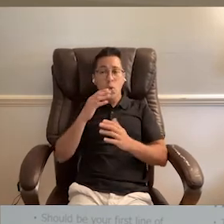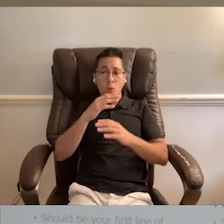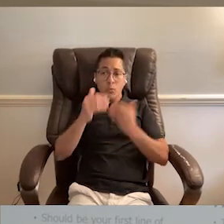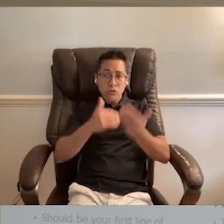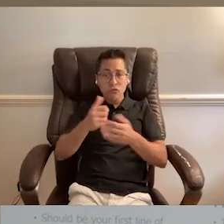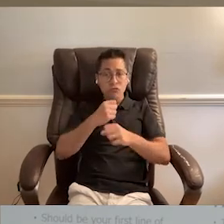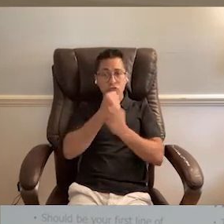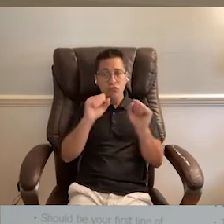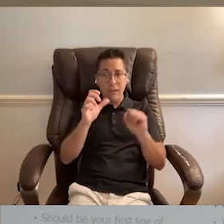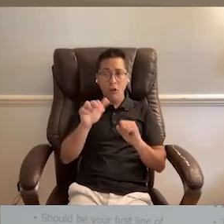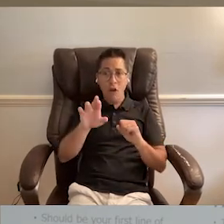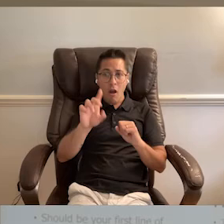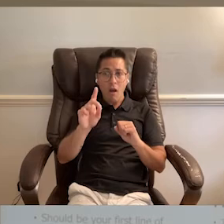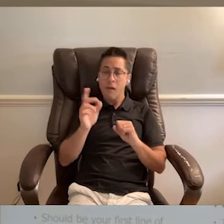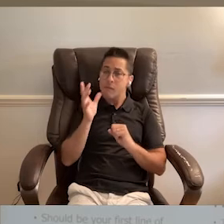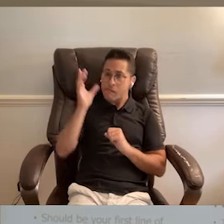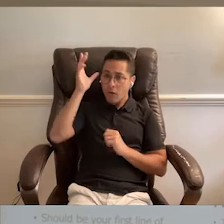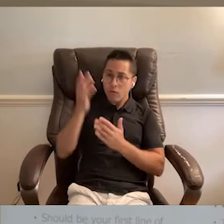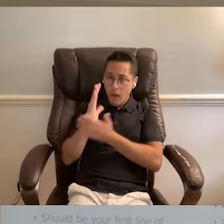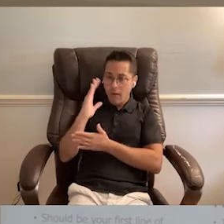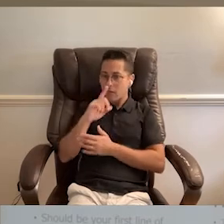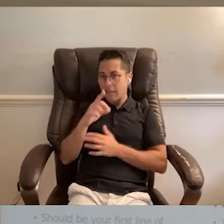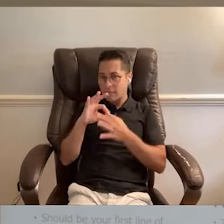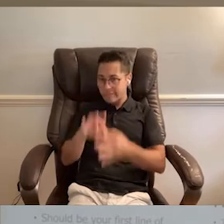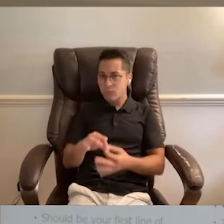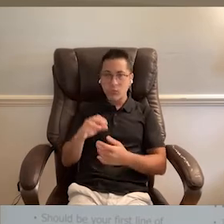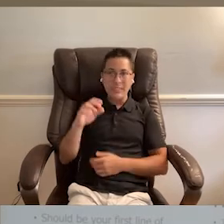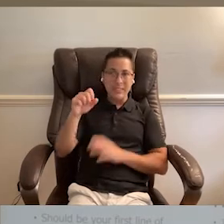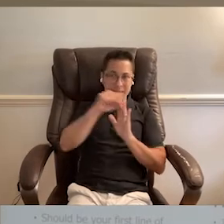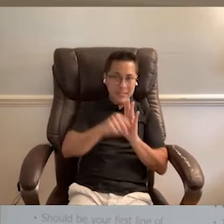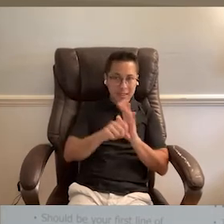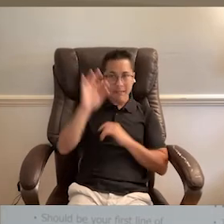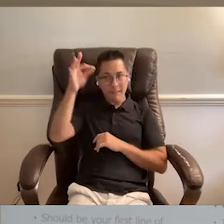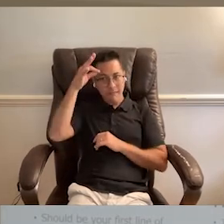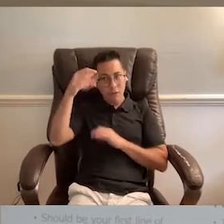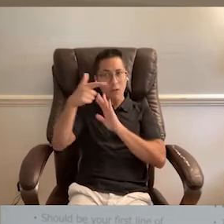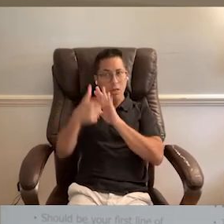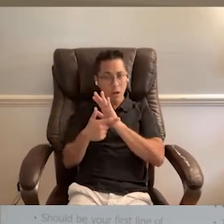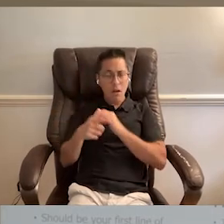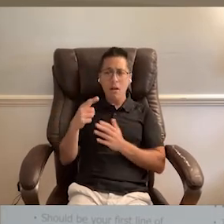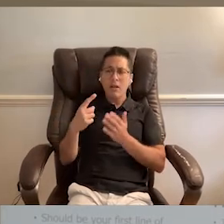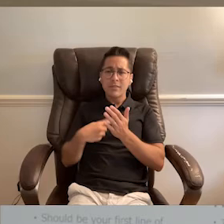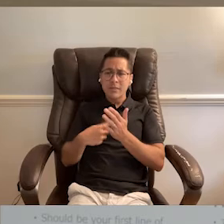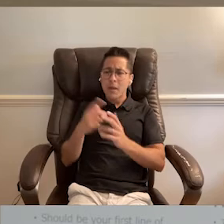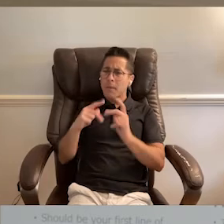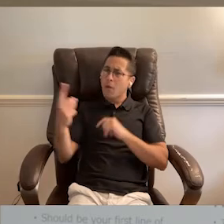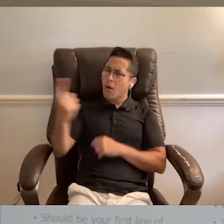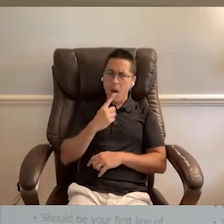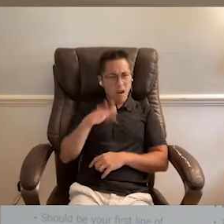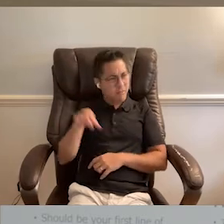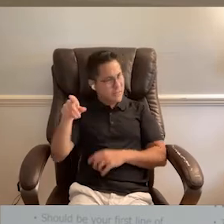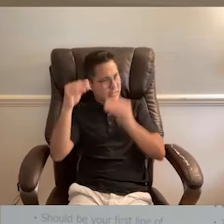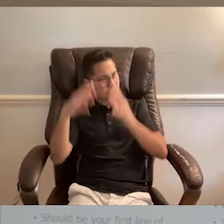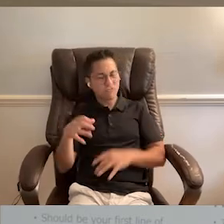do with state and federal law. Sometimes people come to us and say, oh, this teacher's awful, I want him